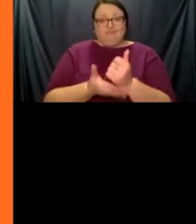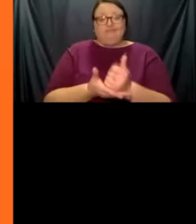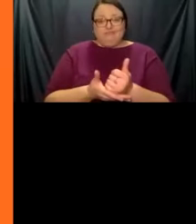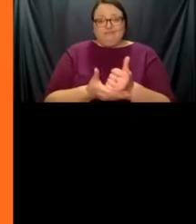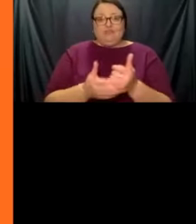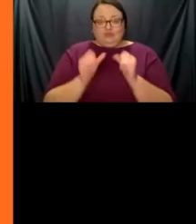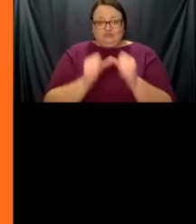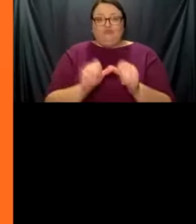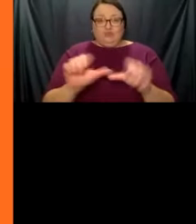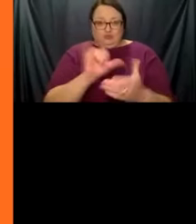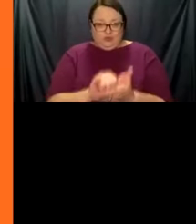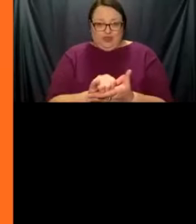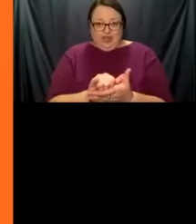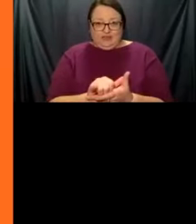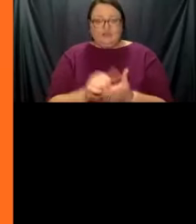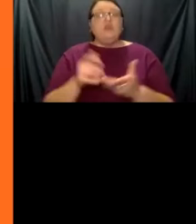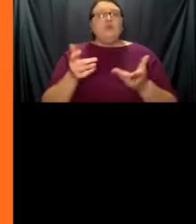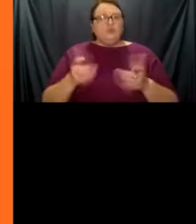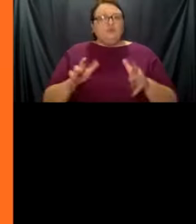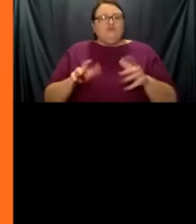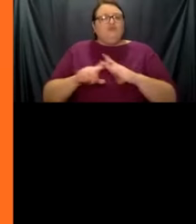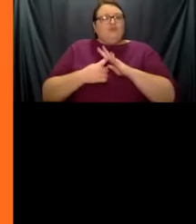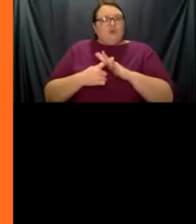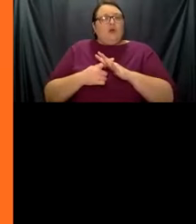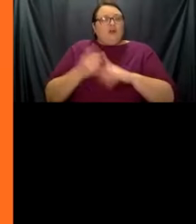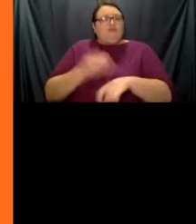aún son dueños de esos tipos de negocios.